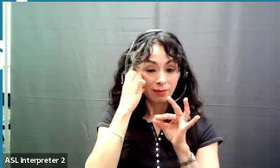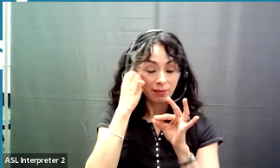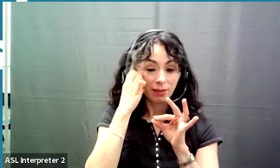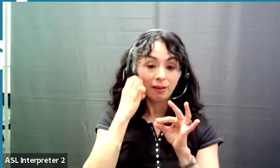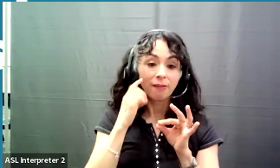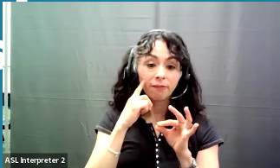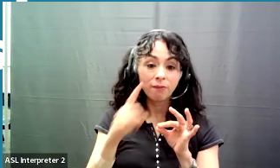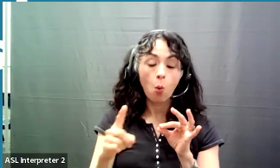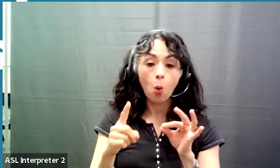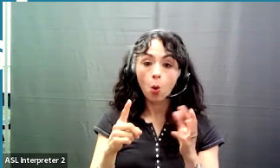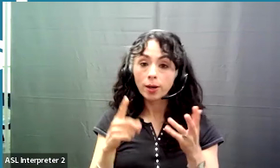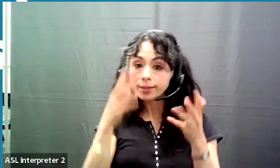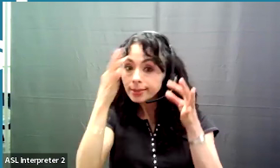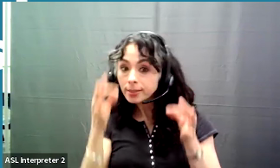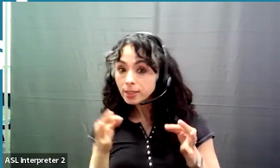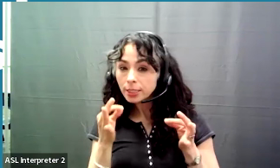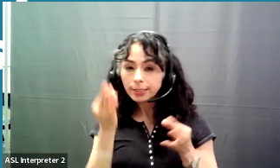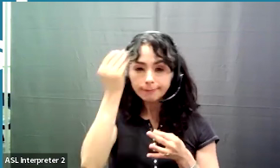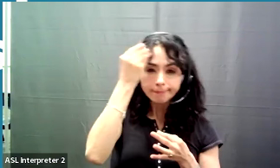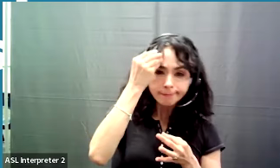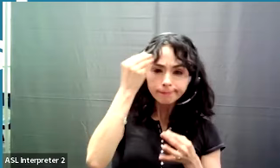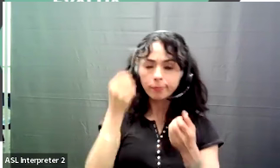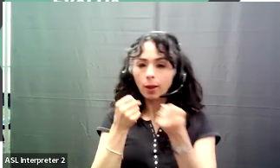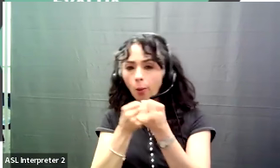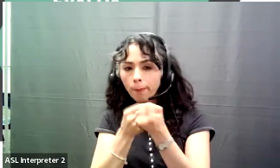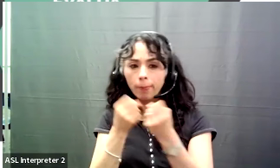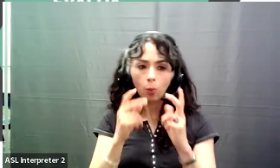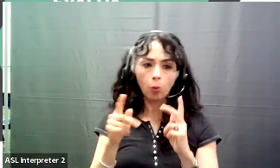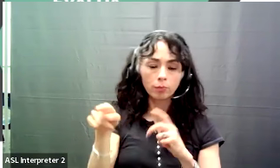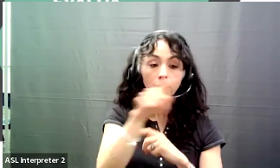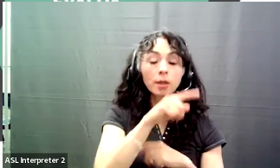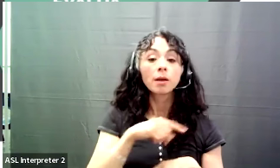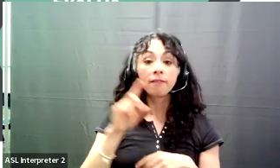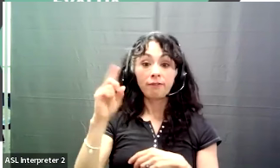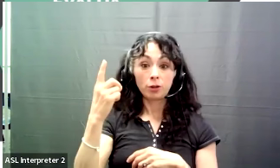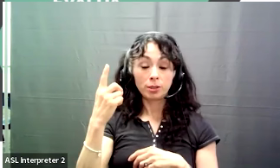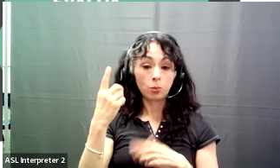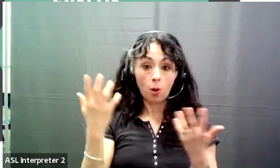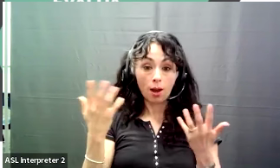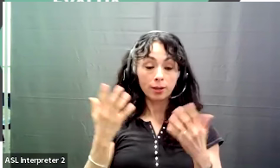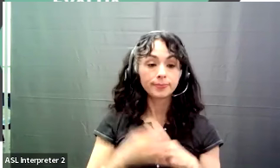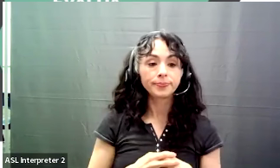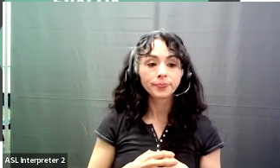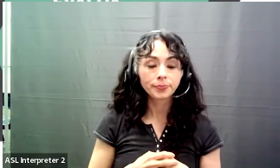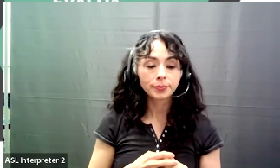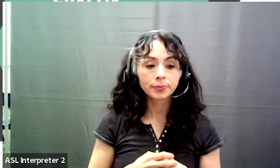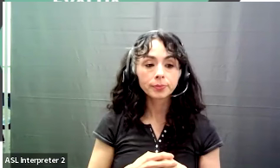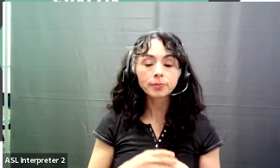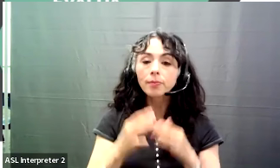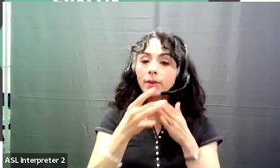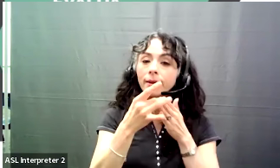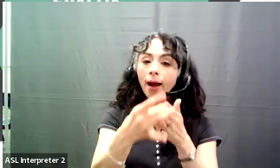for decision making. This is a way of supporting you in your decision making. The first one is going to be the